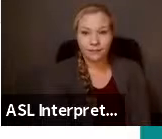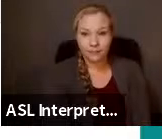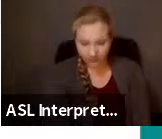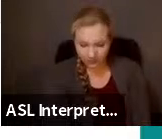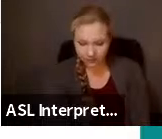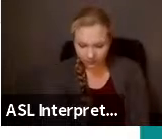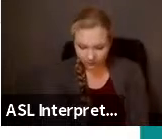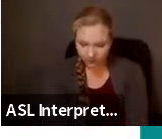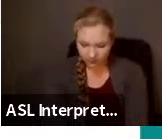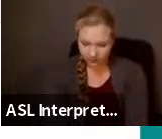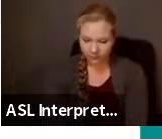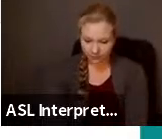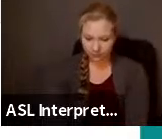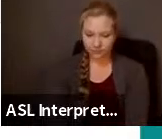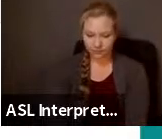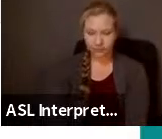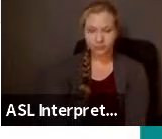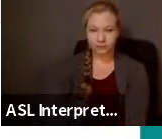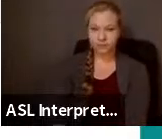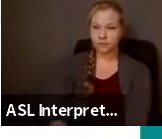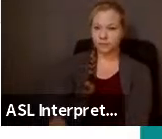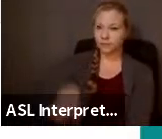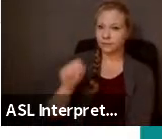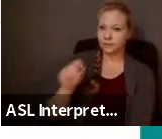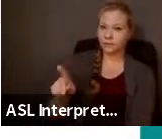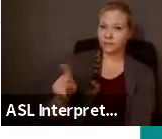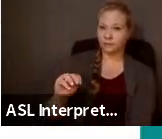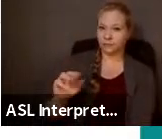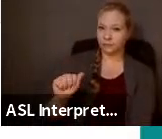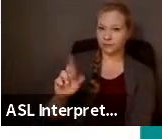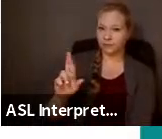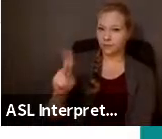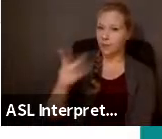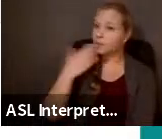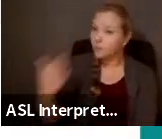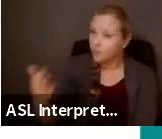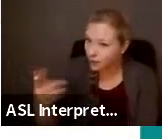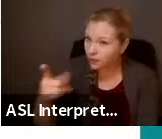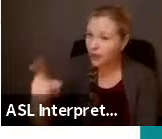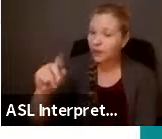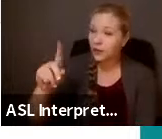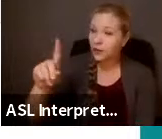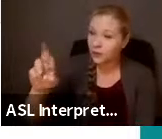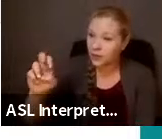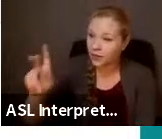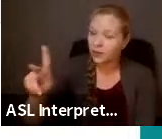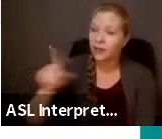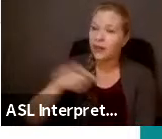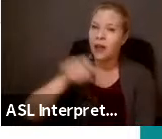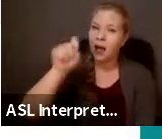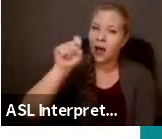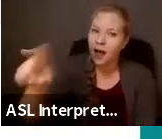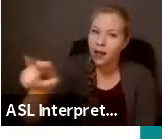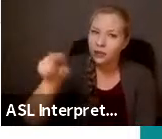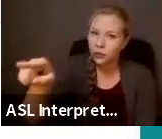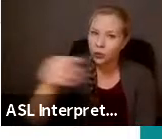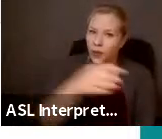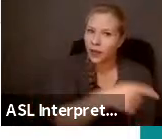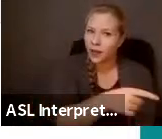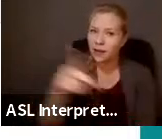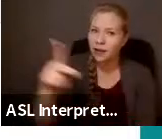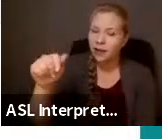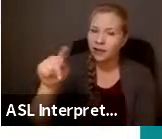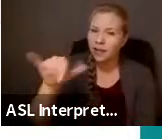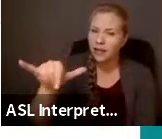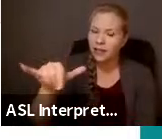Thanks, Derek, for this. And I guess my question is to you and Katie for your impressions of this design, as far